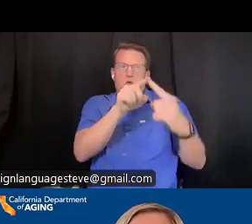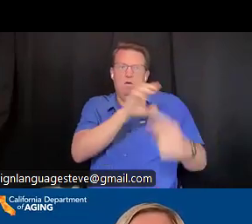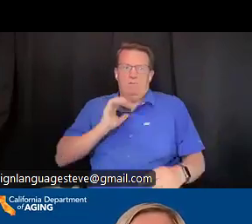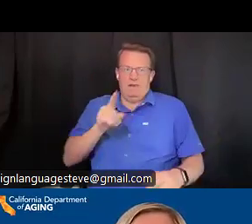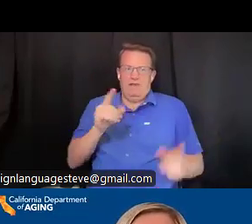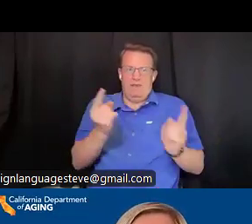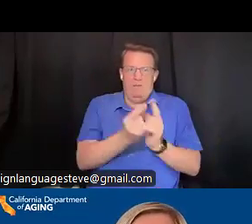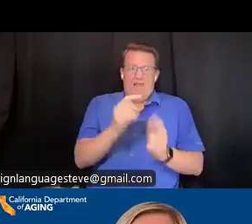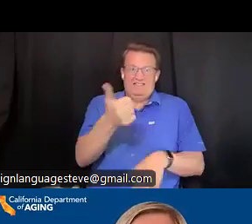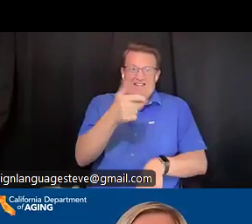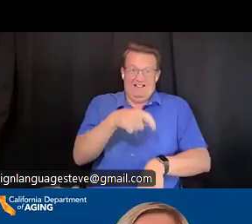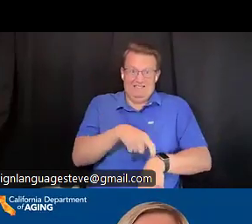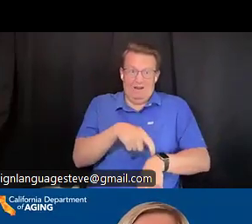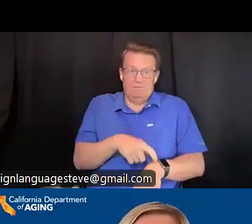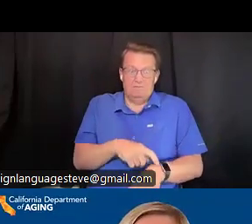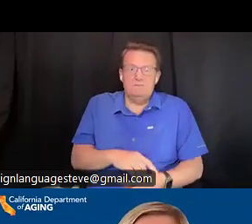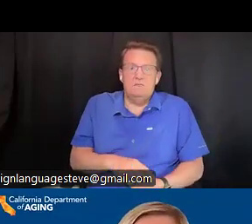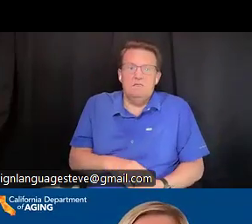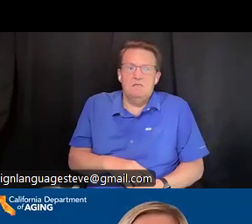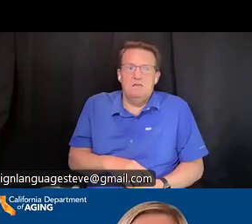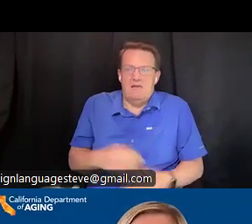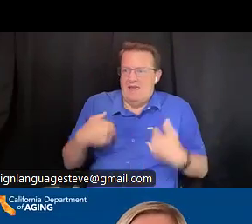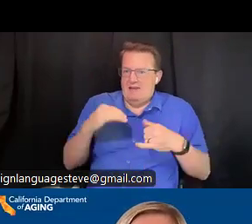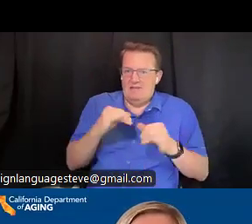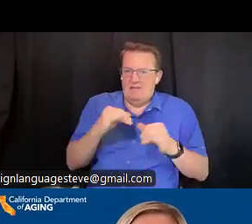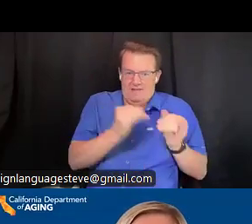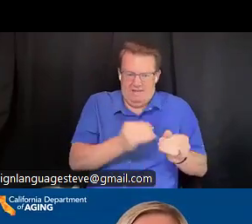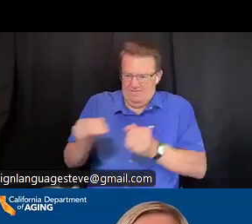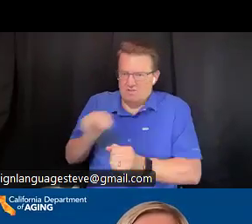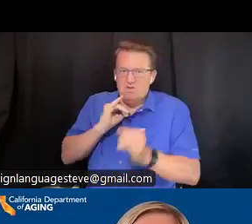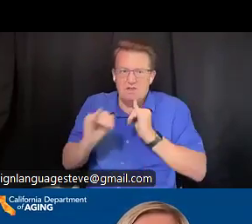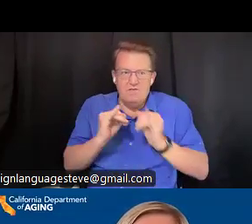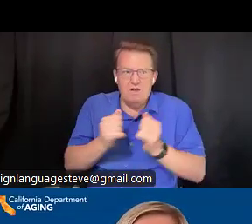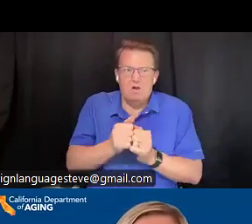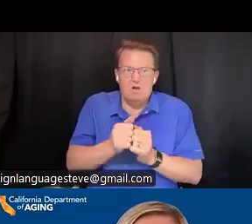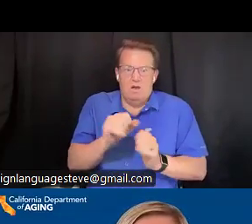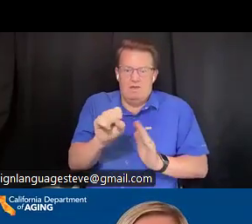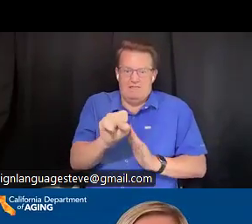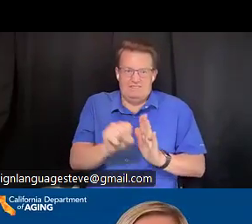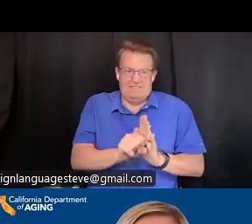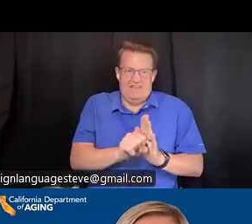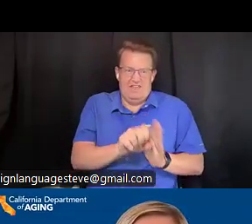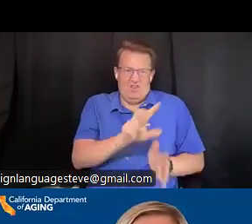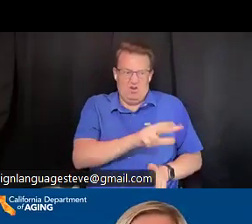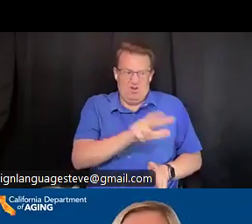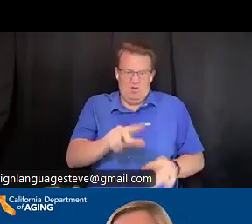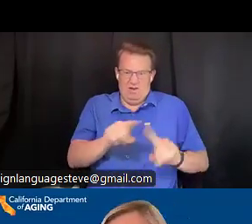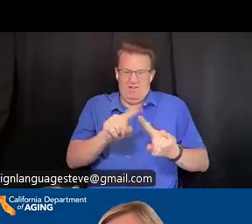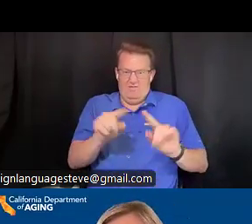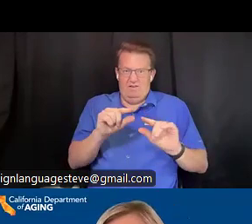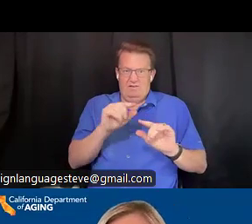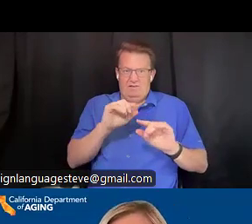We held individual interviews with each of the state's 33 area agencies on aging.